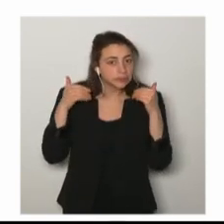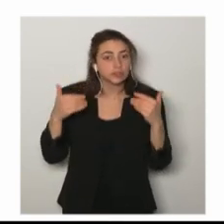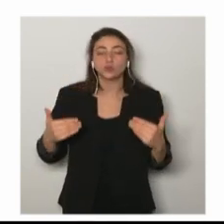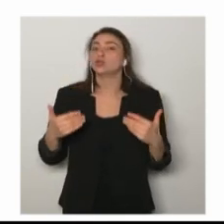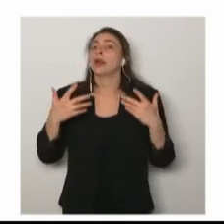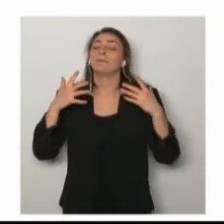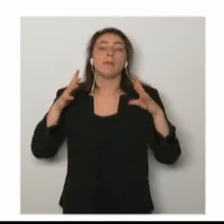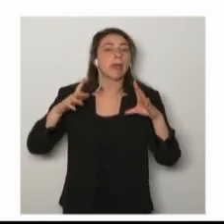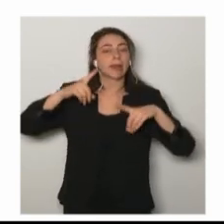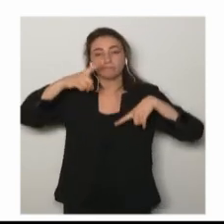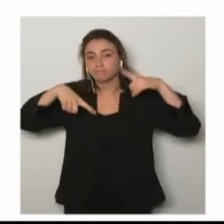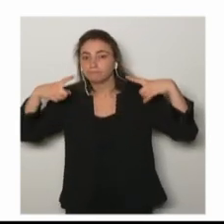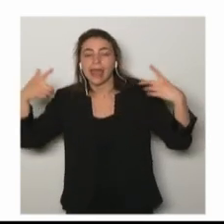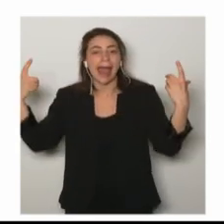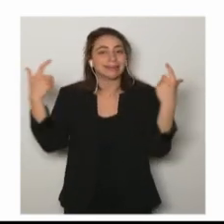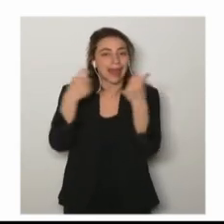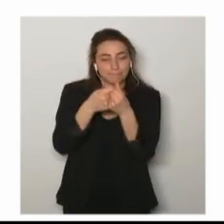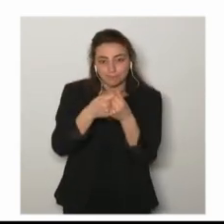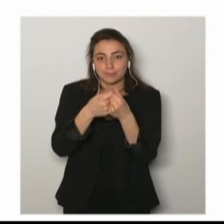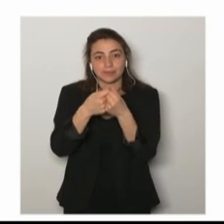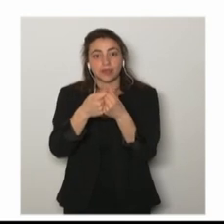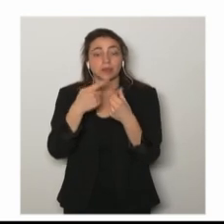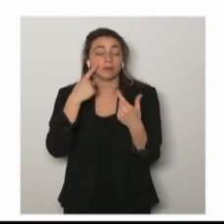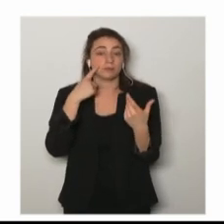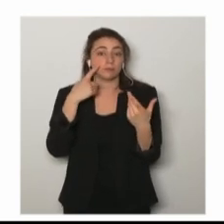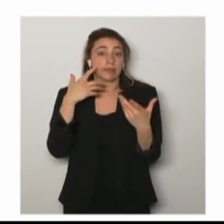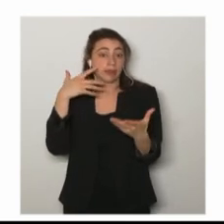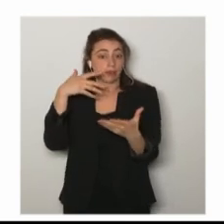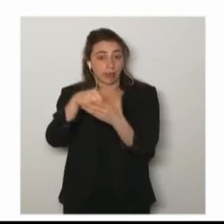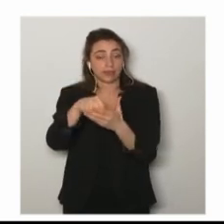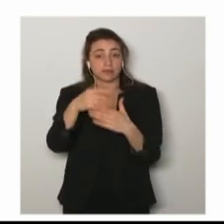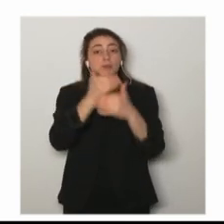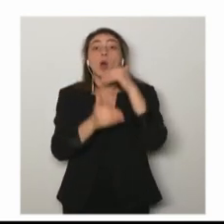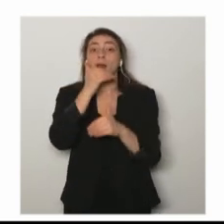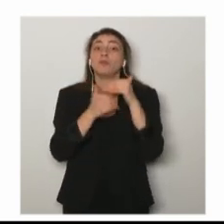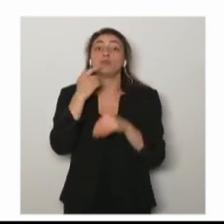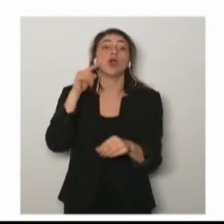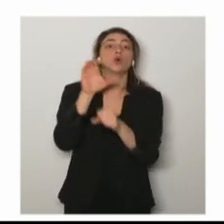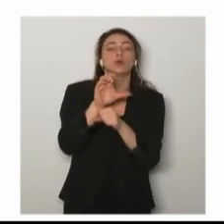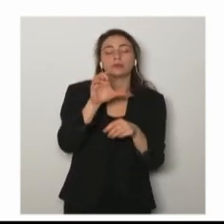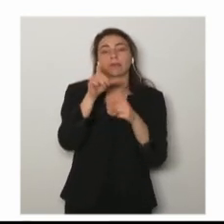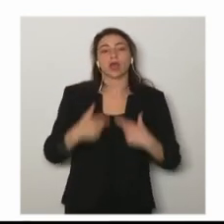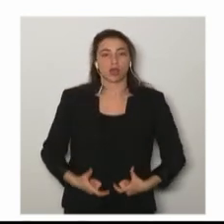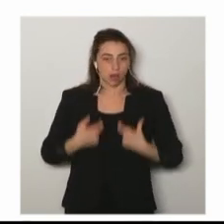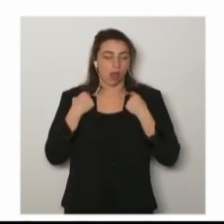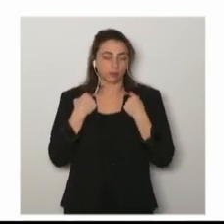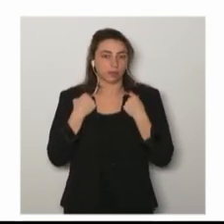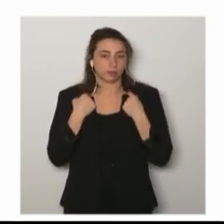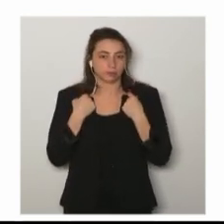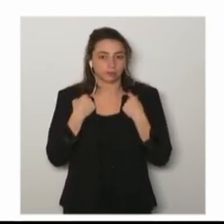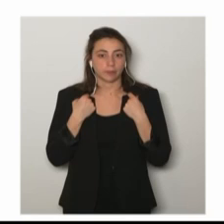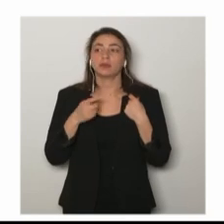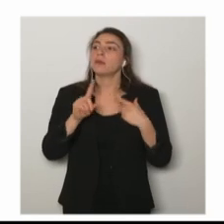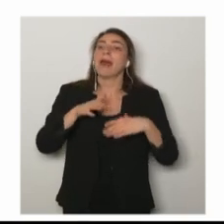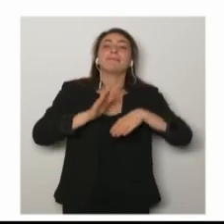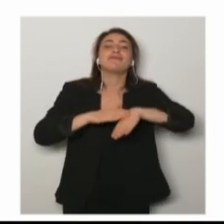work stream on return to work. So it's not only about primary prevention in the workplaces, but it's also